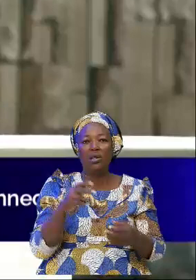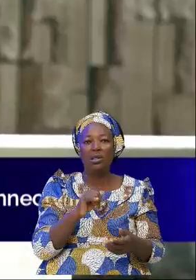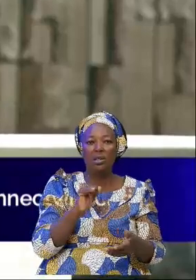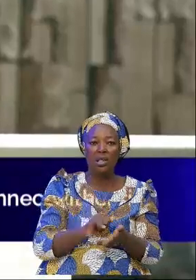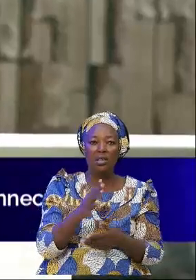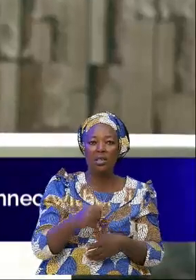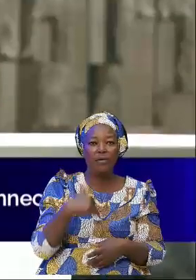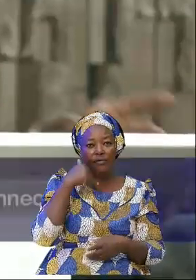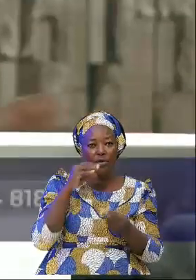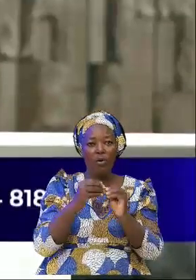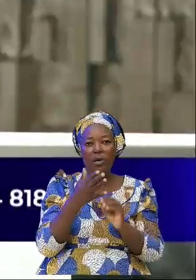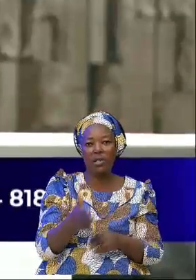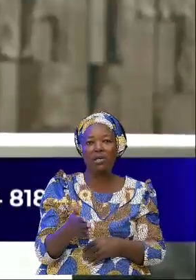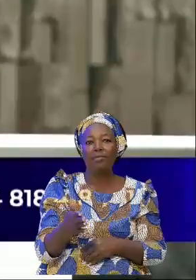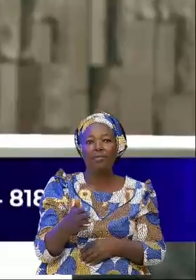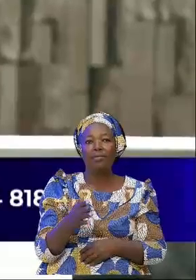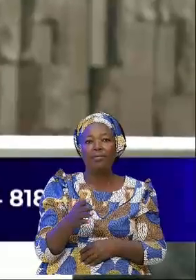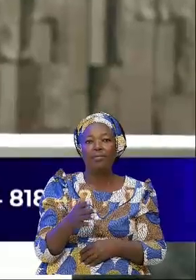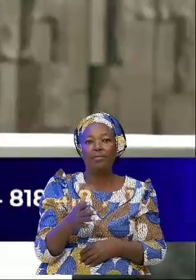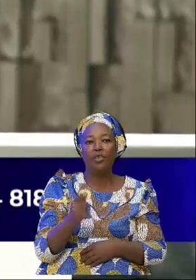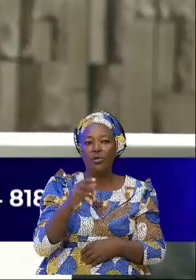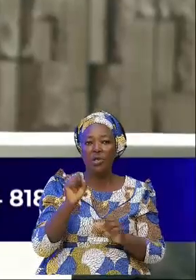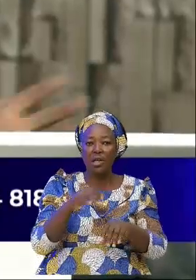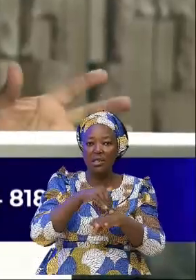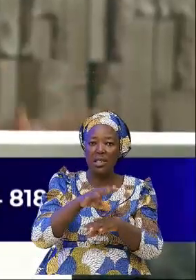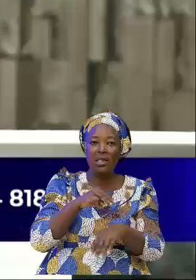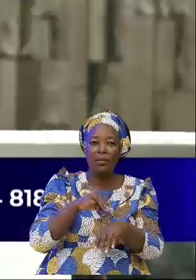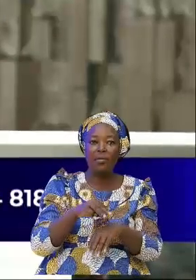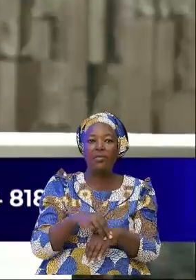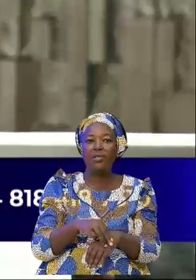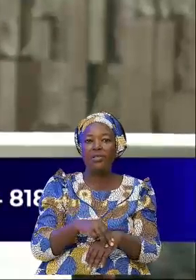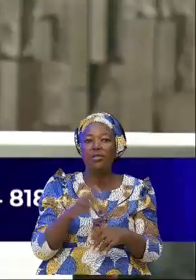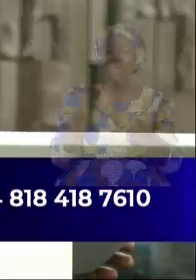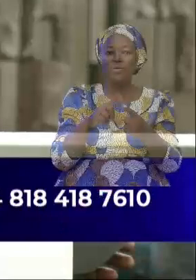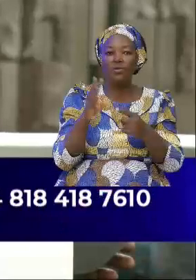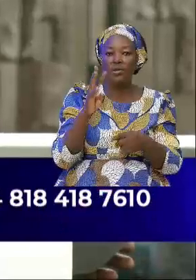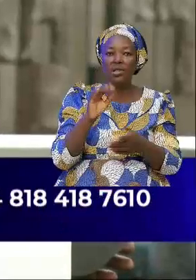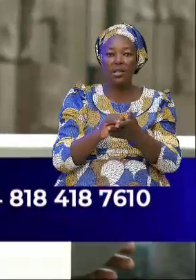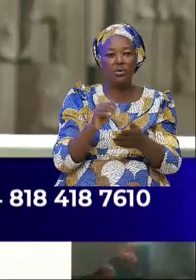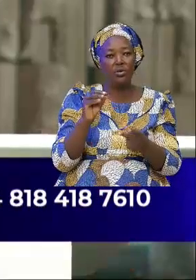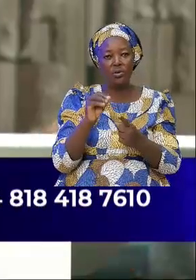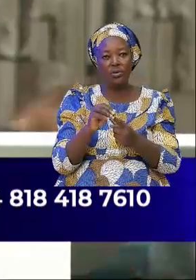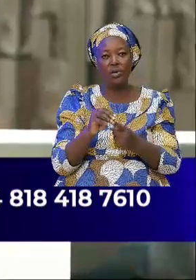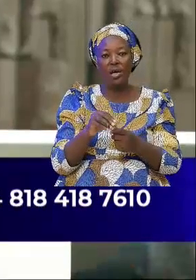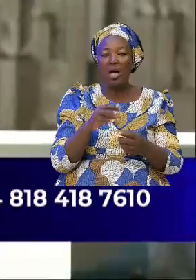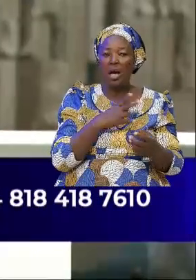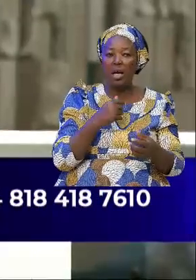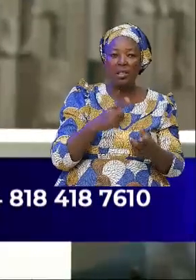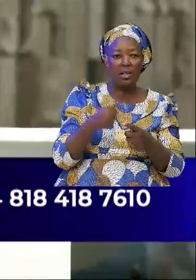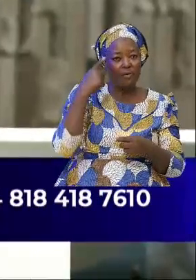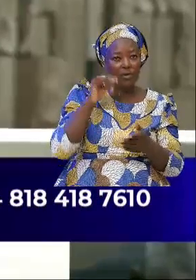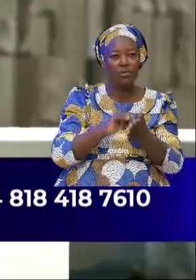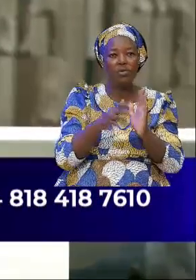submit. Or you can contact the telephone number that have been displayed, can send a text